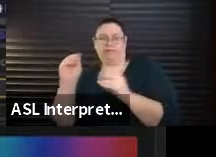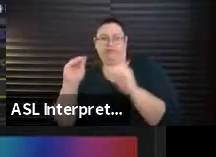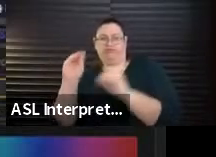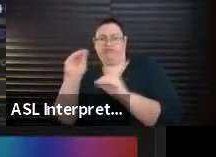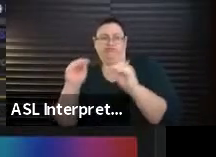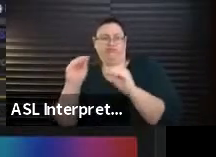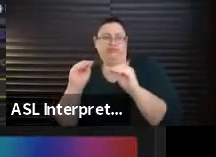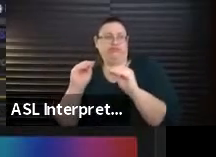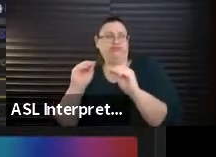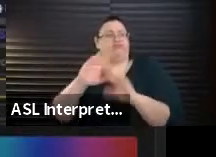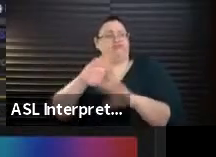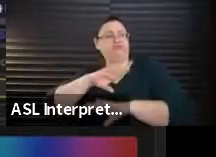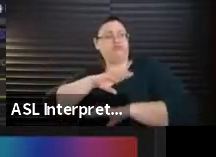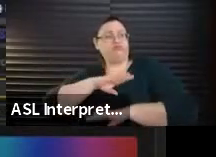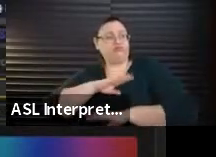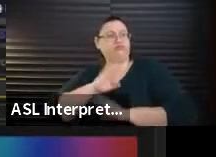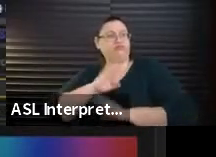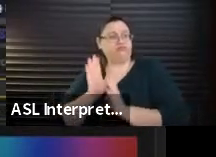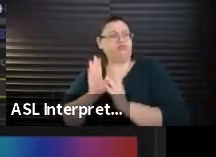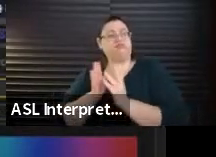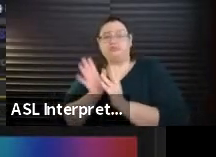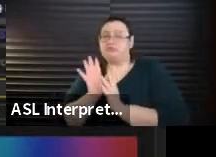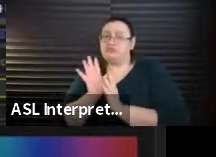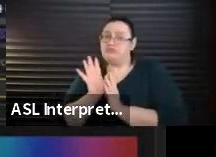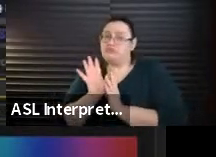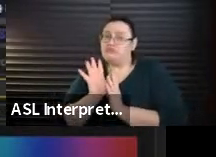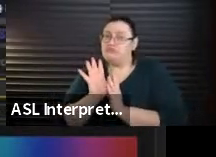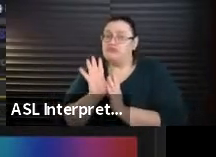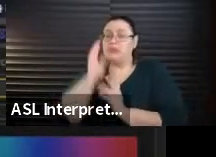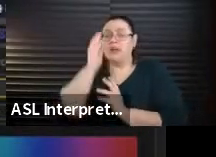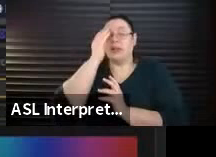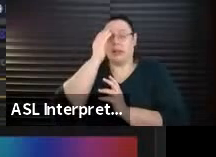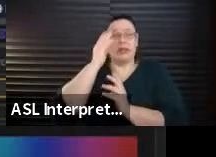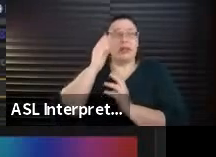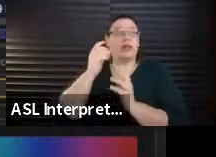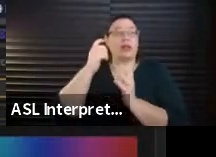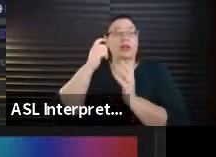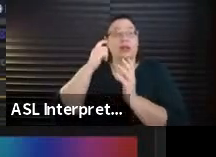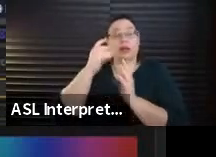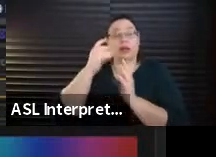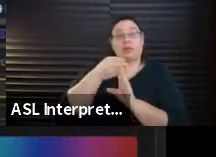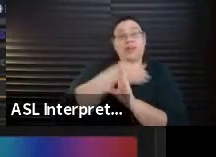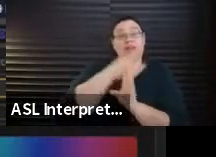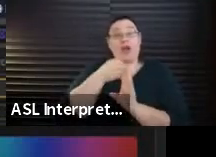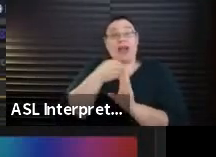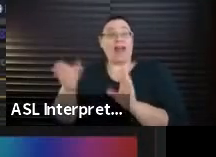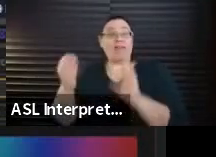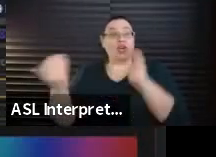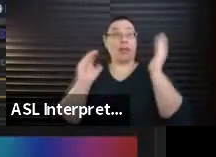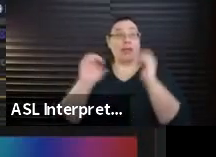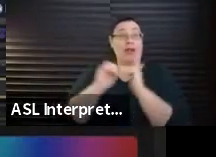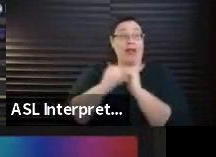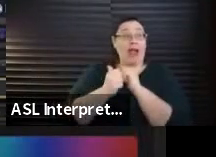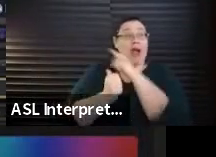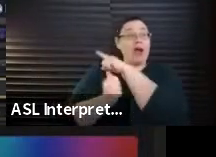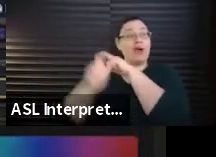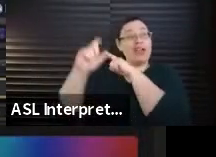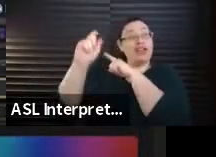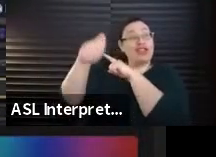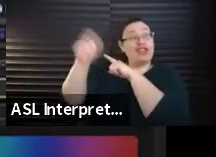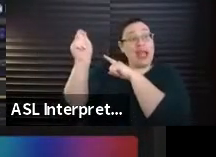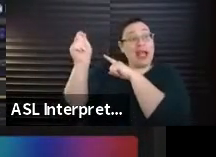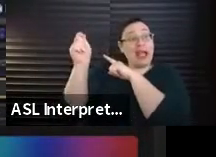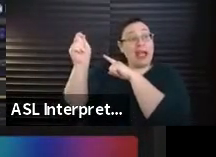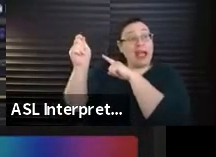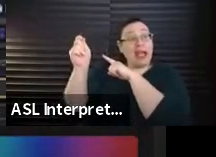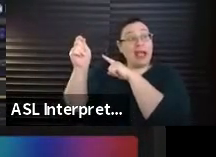you're going to land. And this is, you can see the before and after on this by just clicking this little checkbox up here.